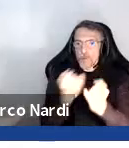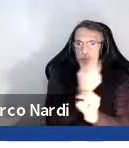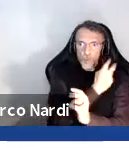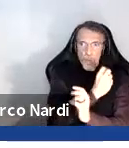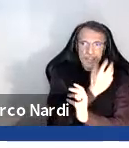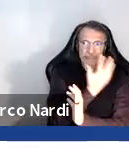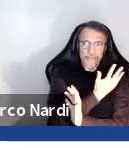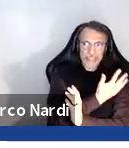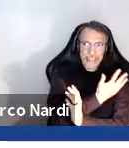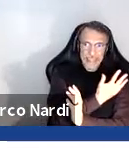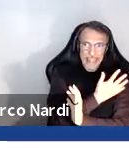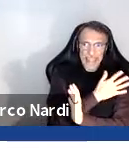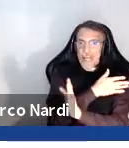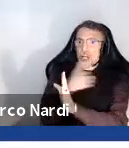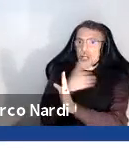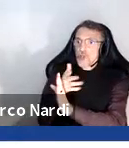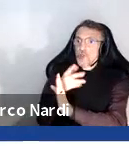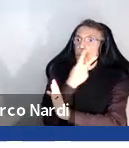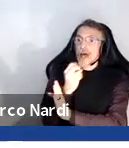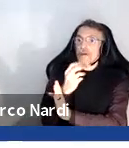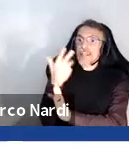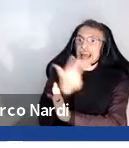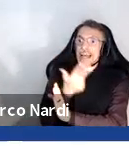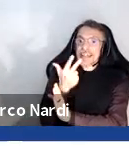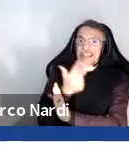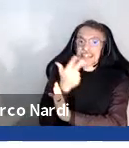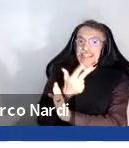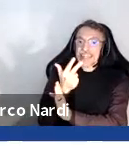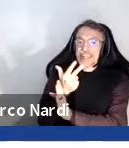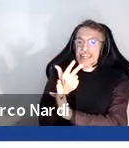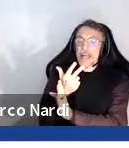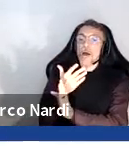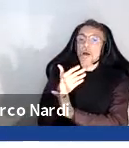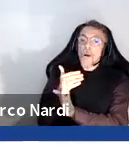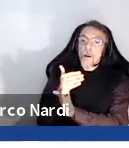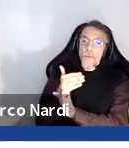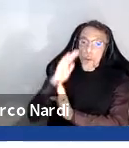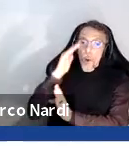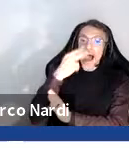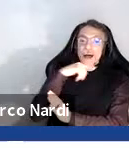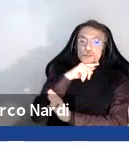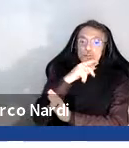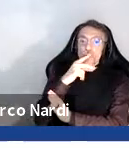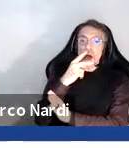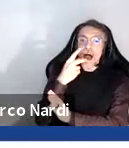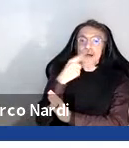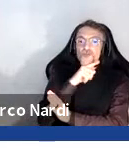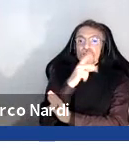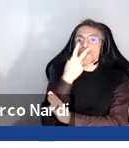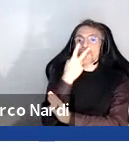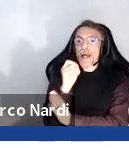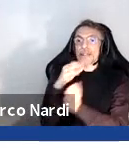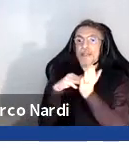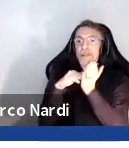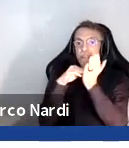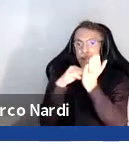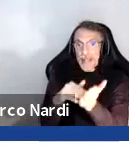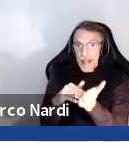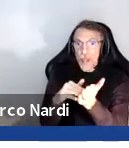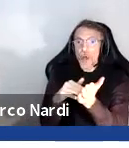From 2015 to 2018, we have more than 120 million more